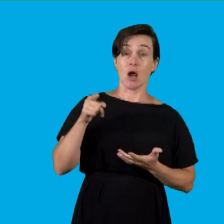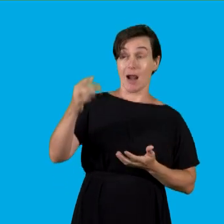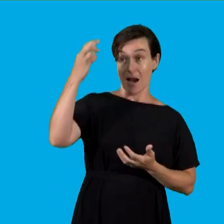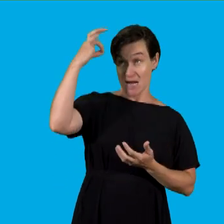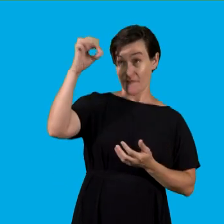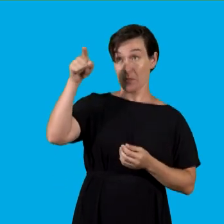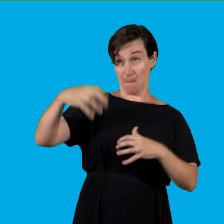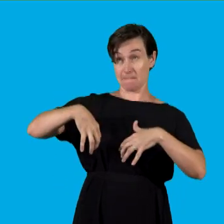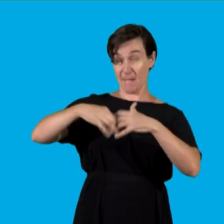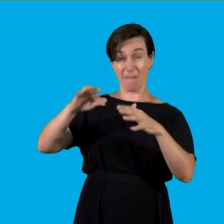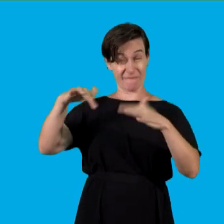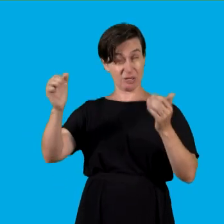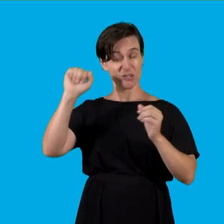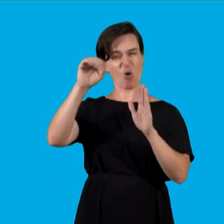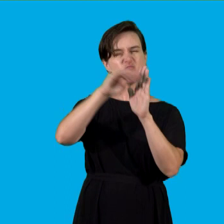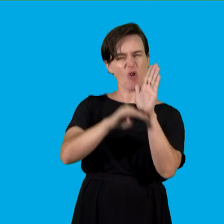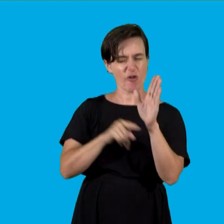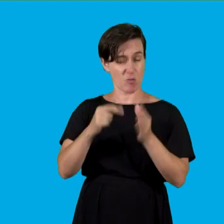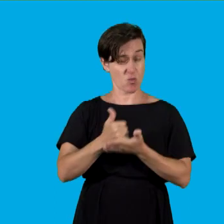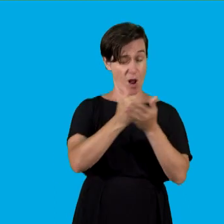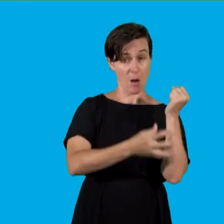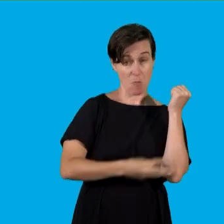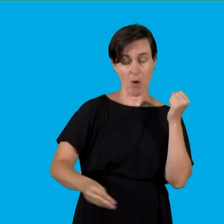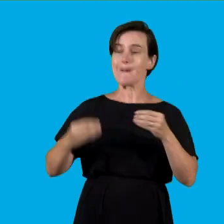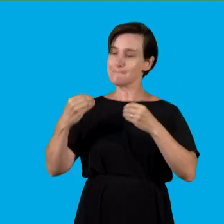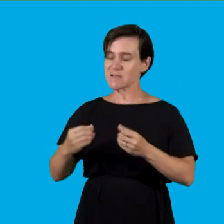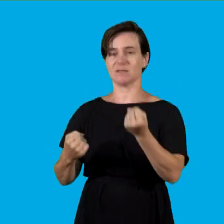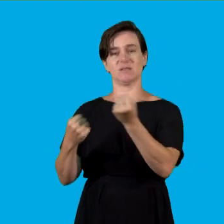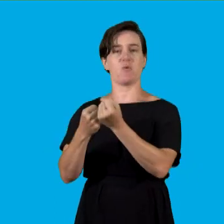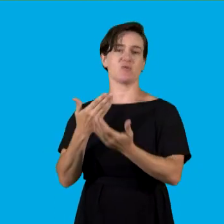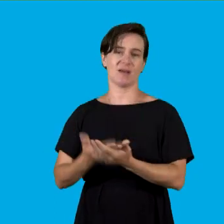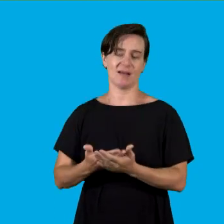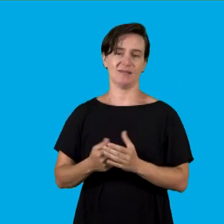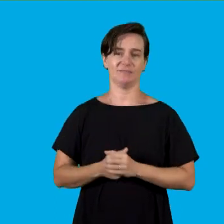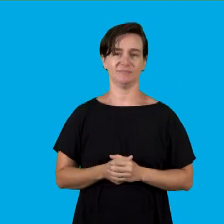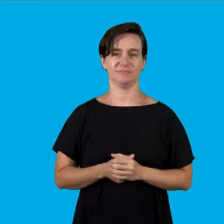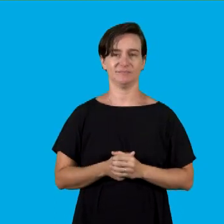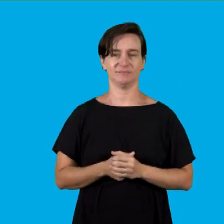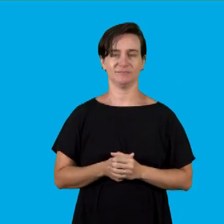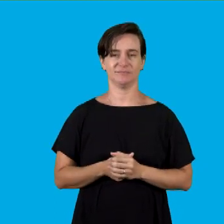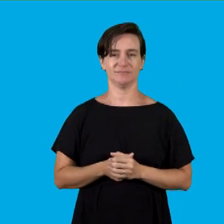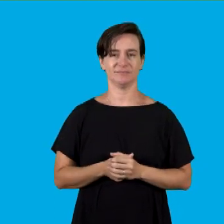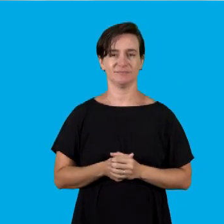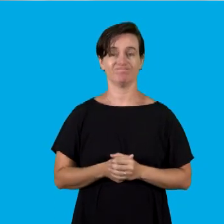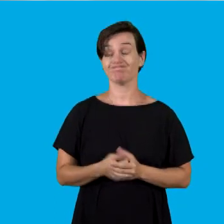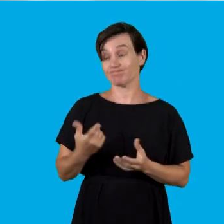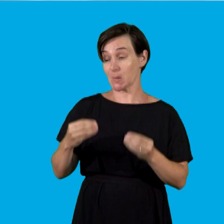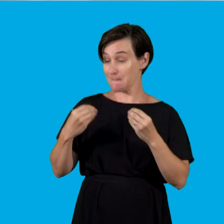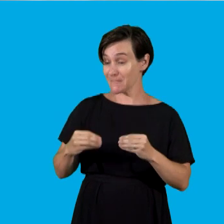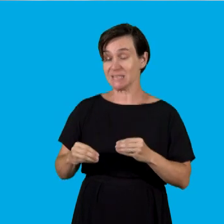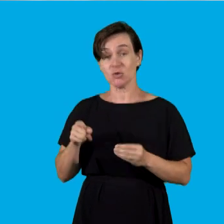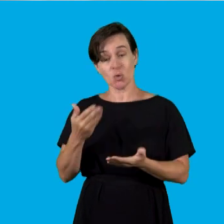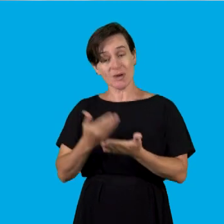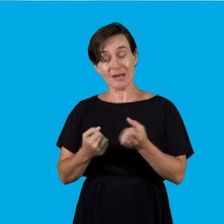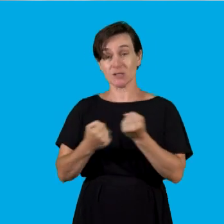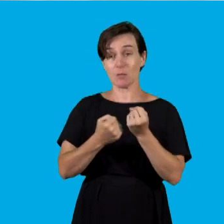poverty alleviation programs that are offered by the government. Another way to address inequality and poverty, as a business,